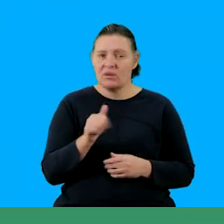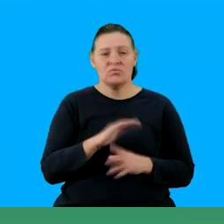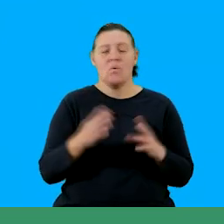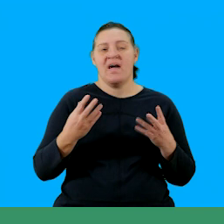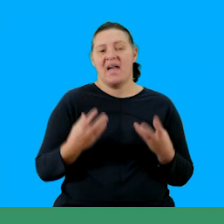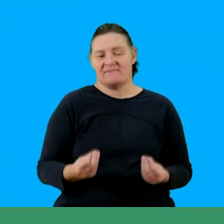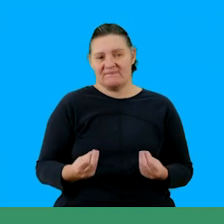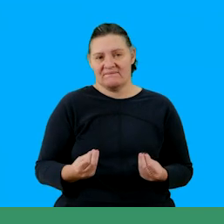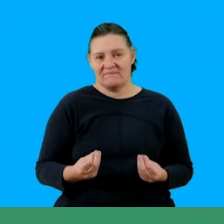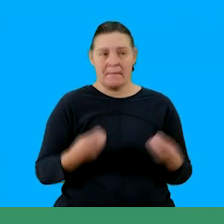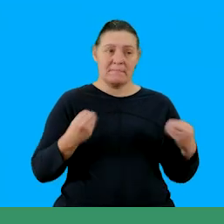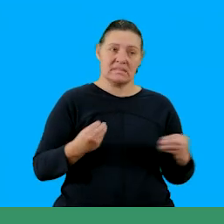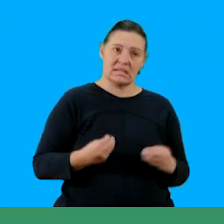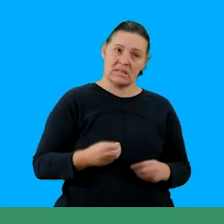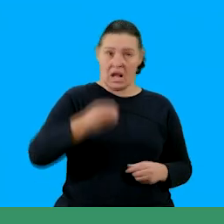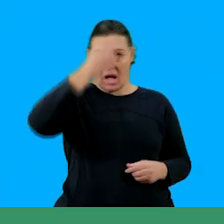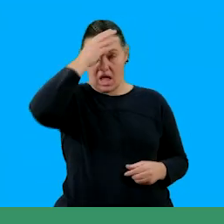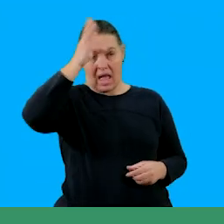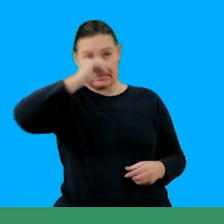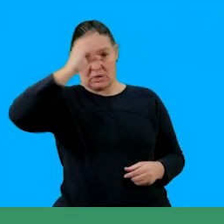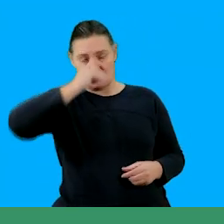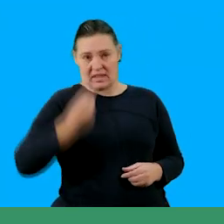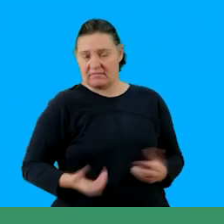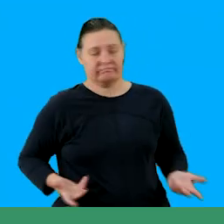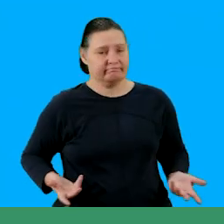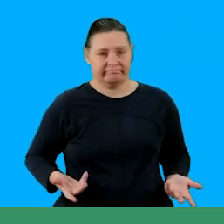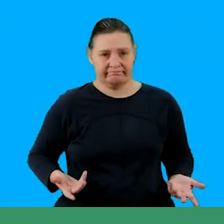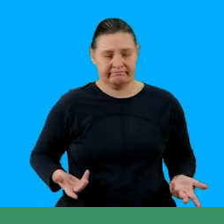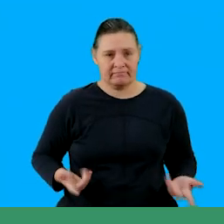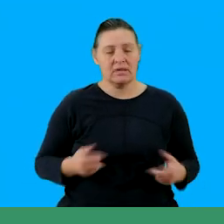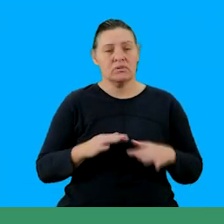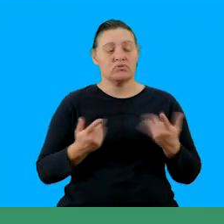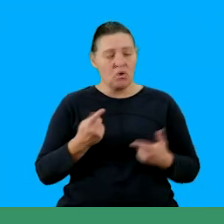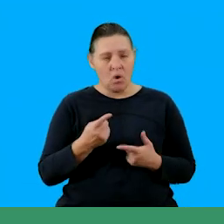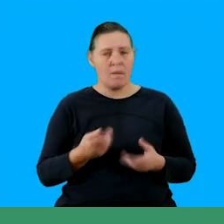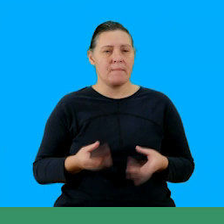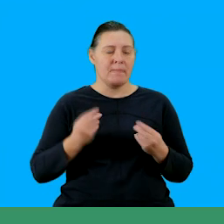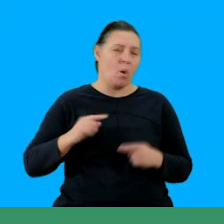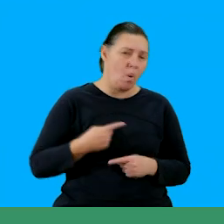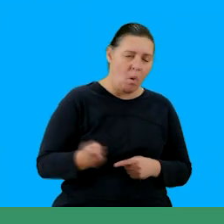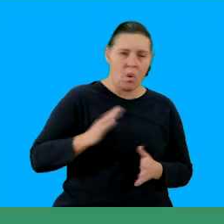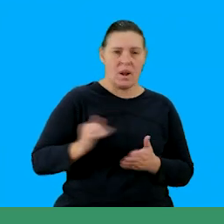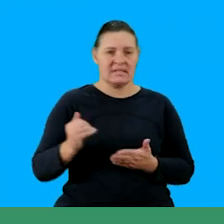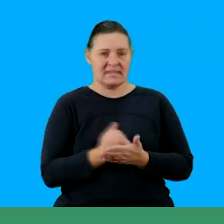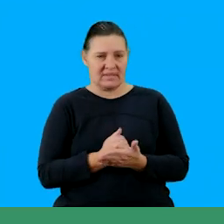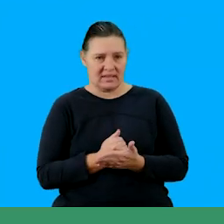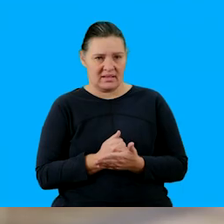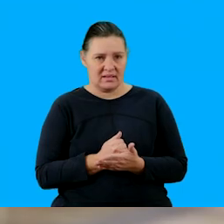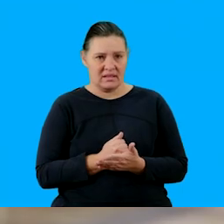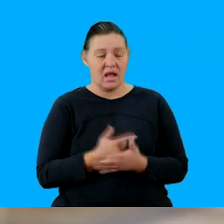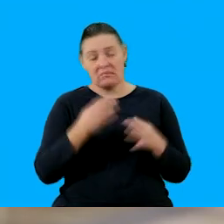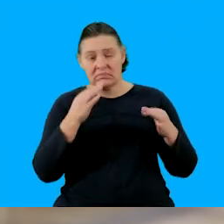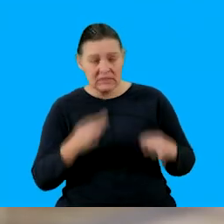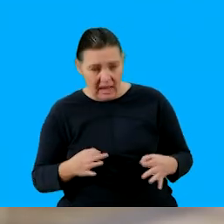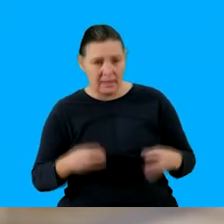not have the business experience. So obviously, she took all her savings